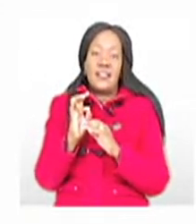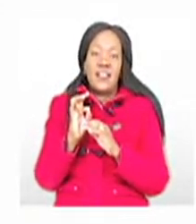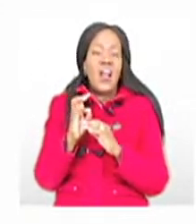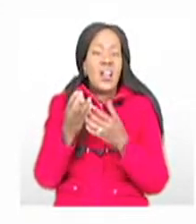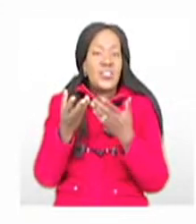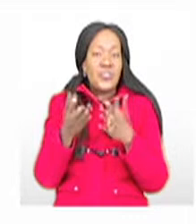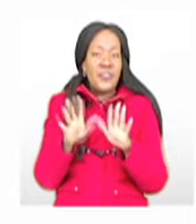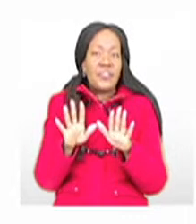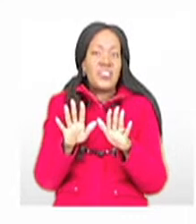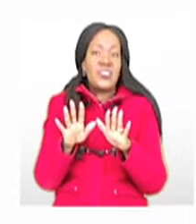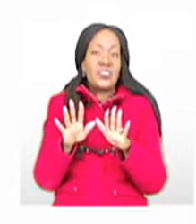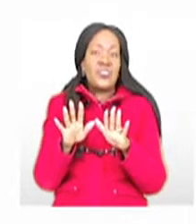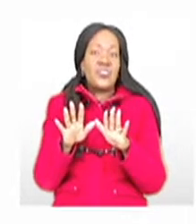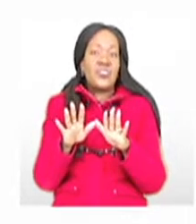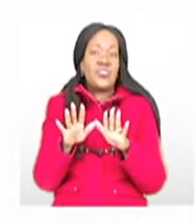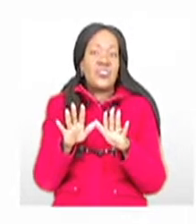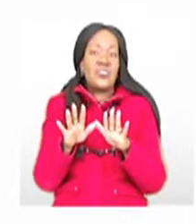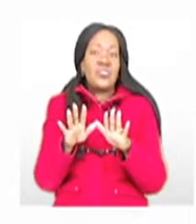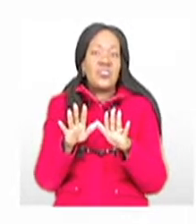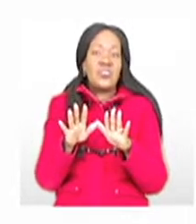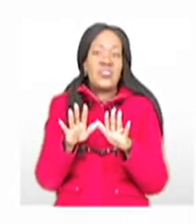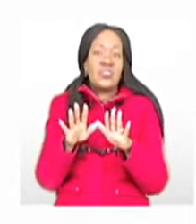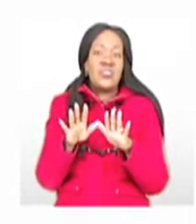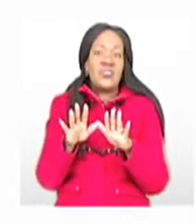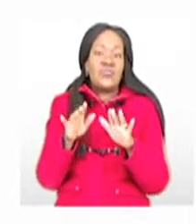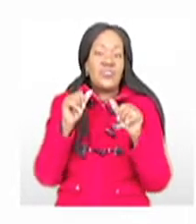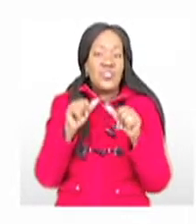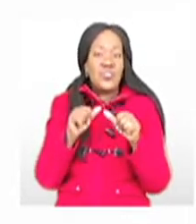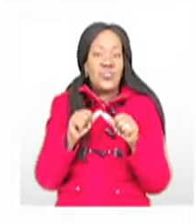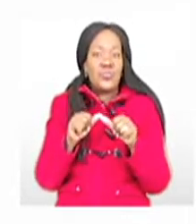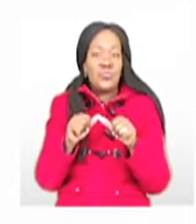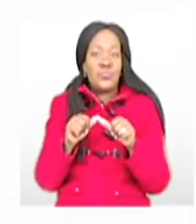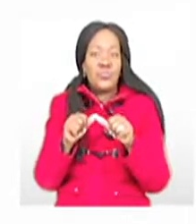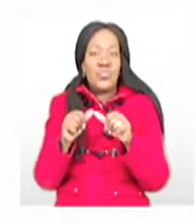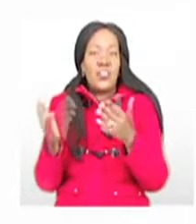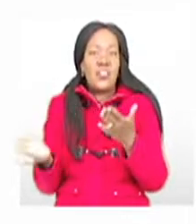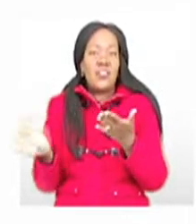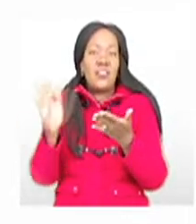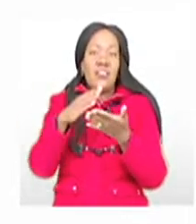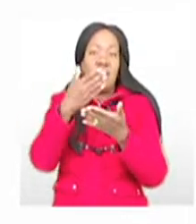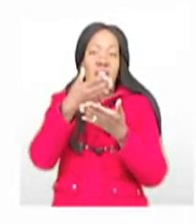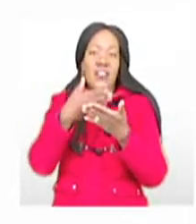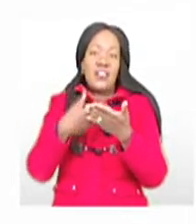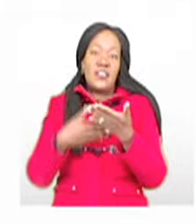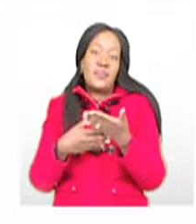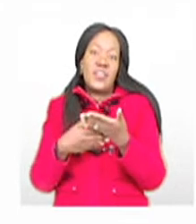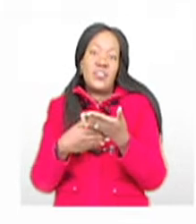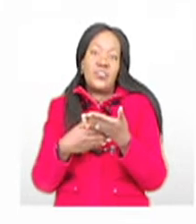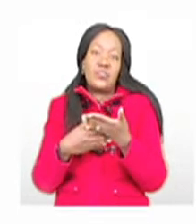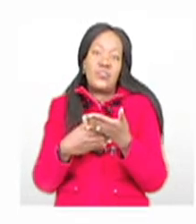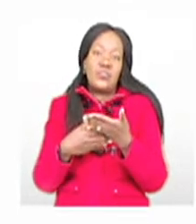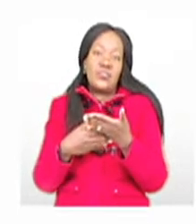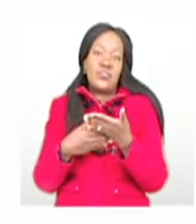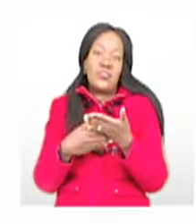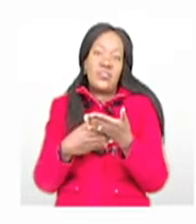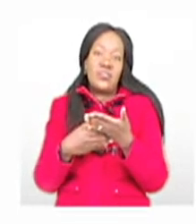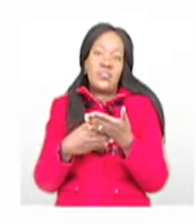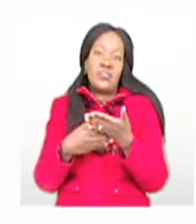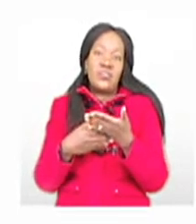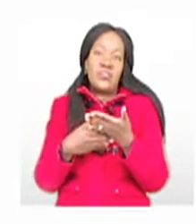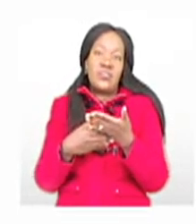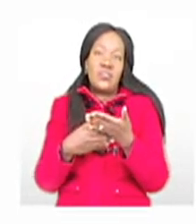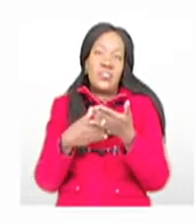finished that activity, we need to move over to the next page. Let's turn to